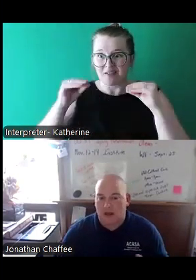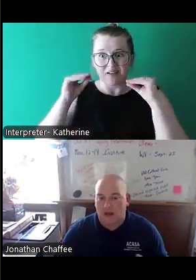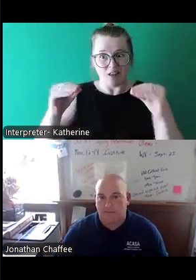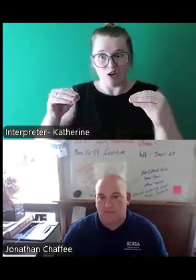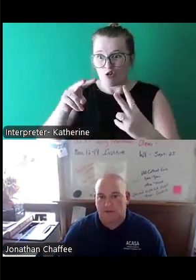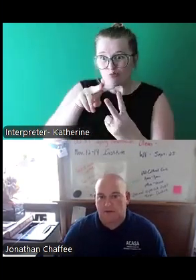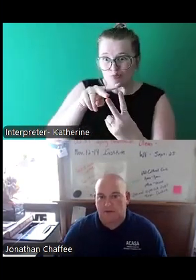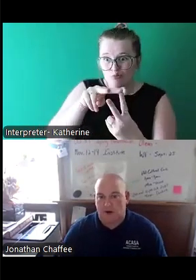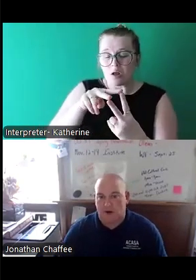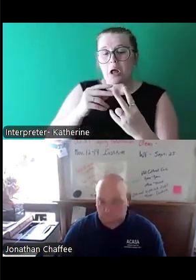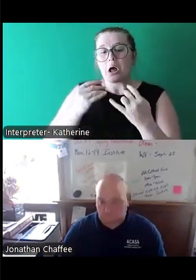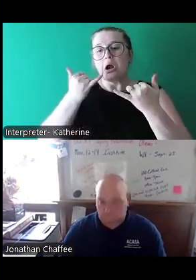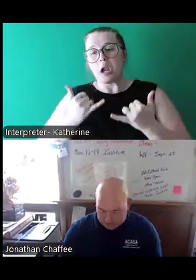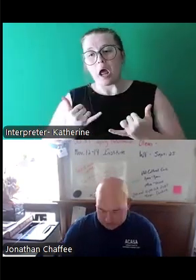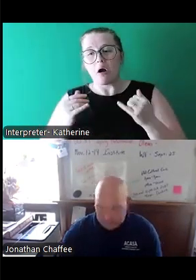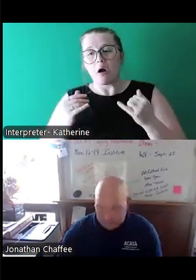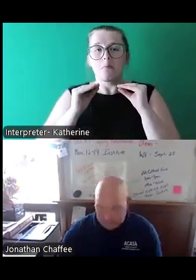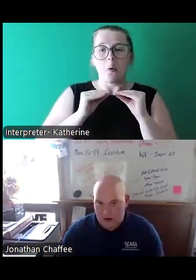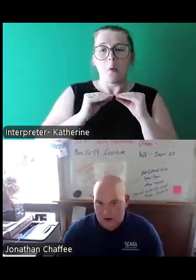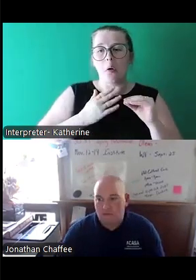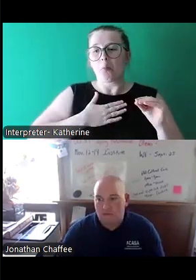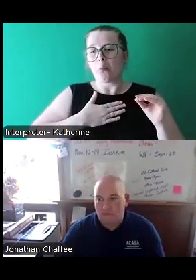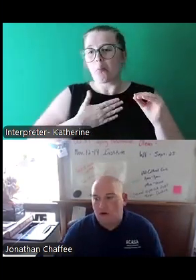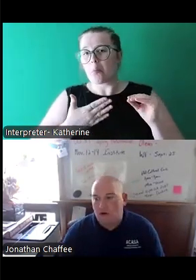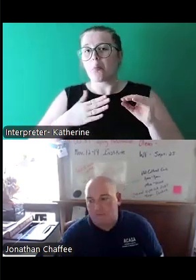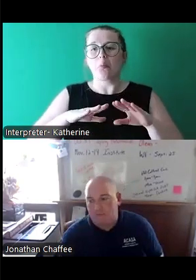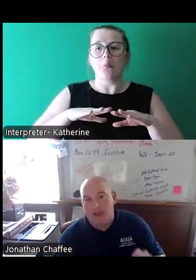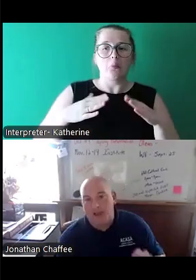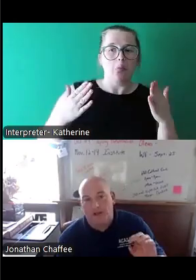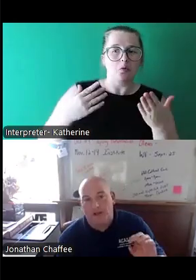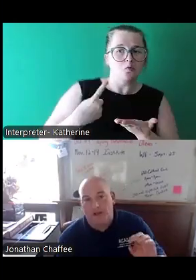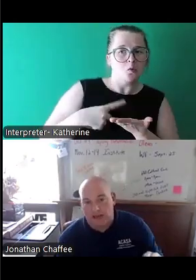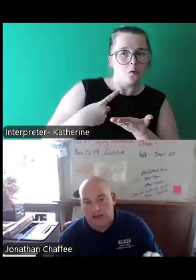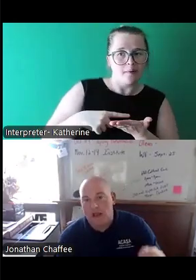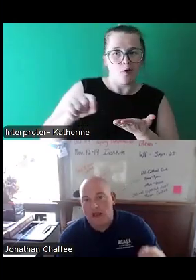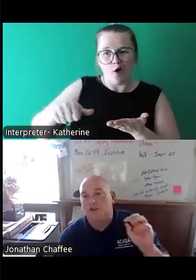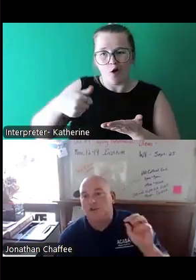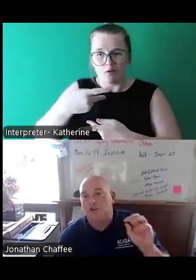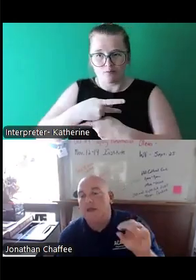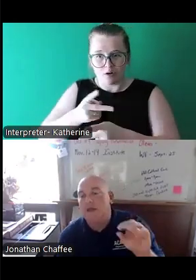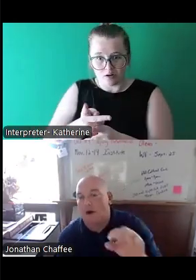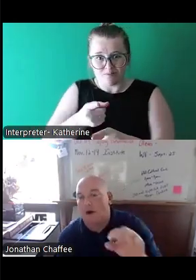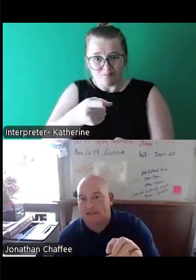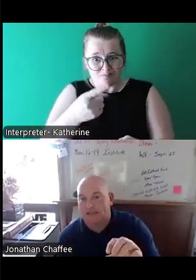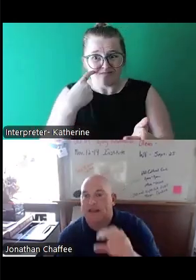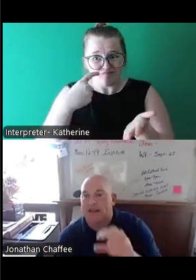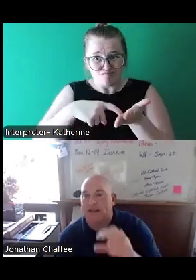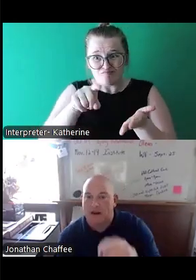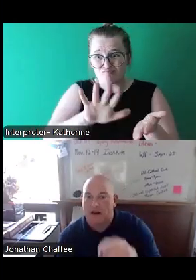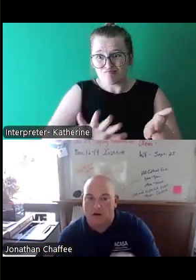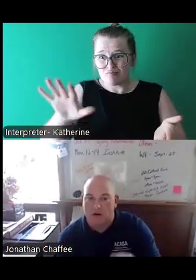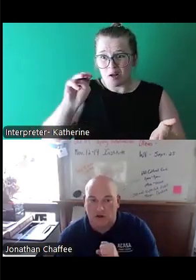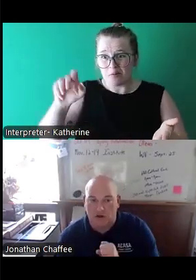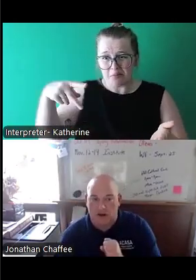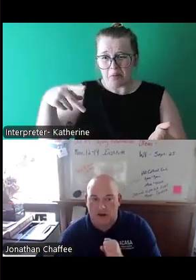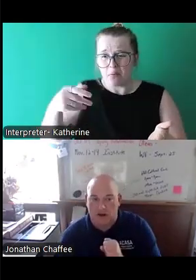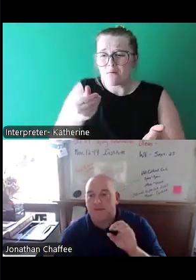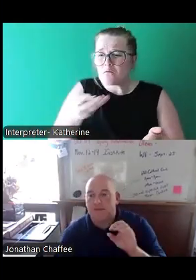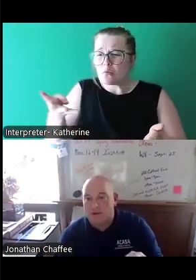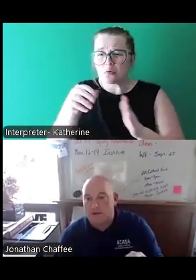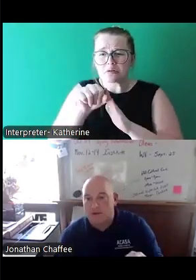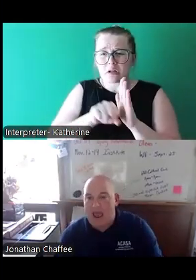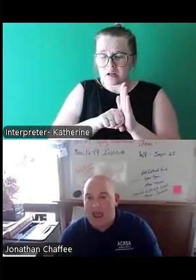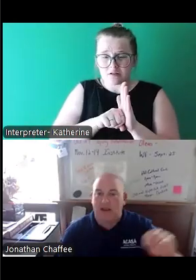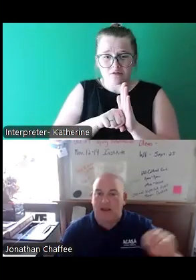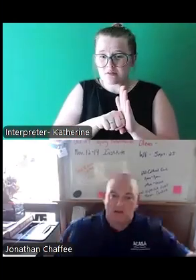themselves up to different products, which I'll talk about really quick. But as you can see, there's only a couple states now in our country that do